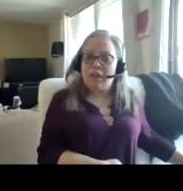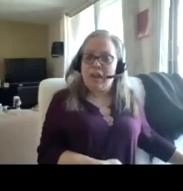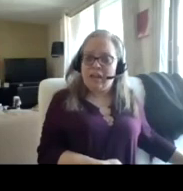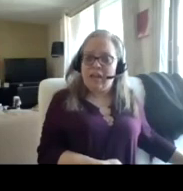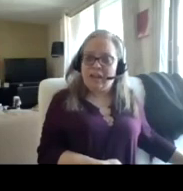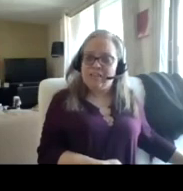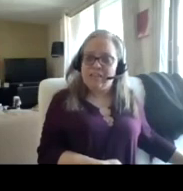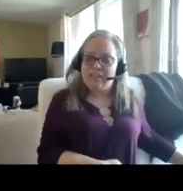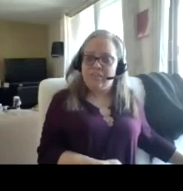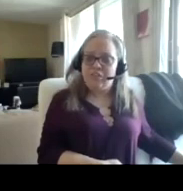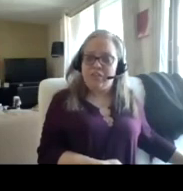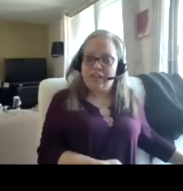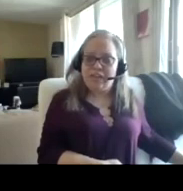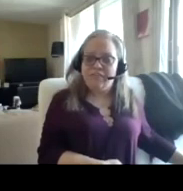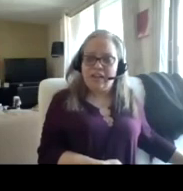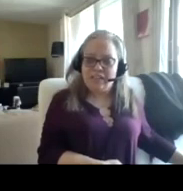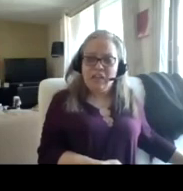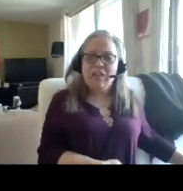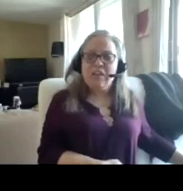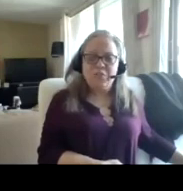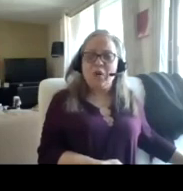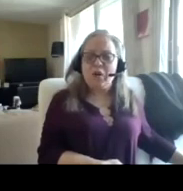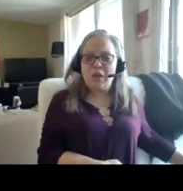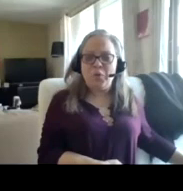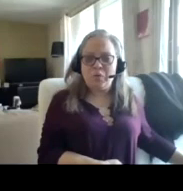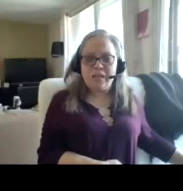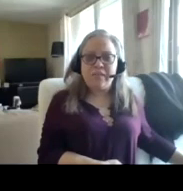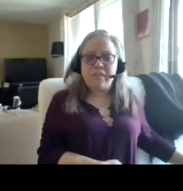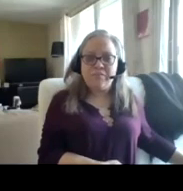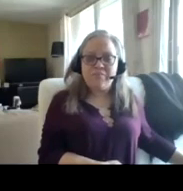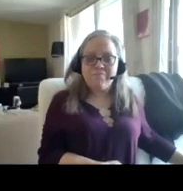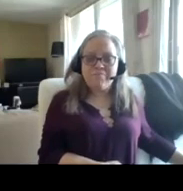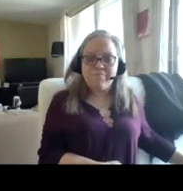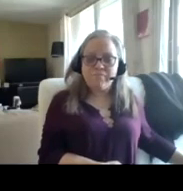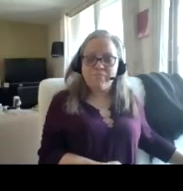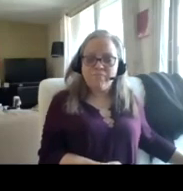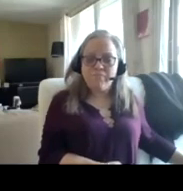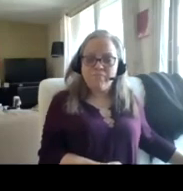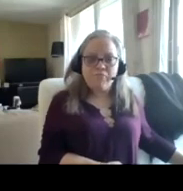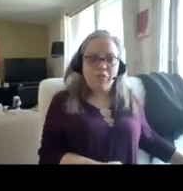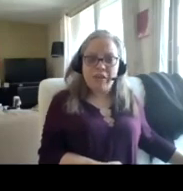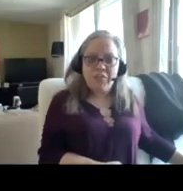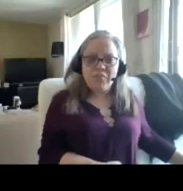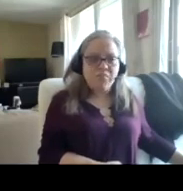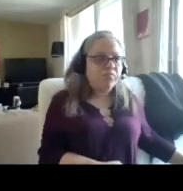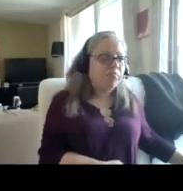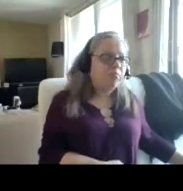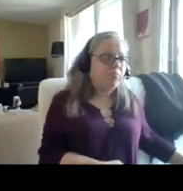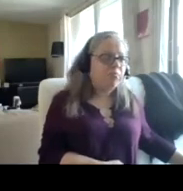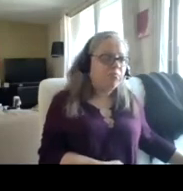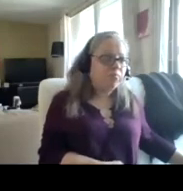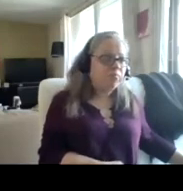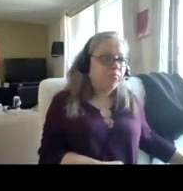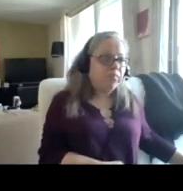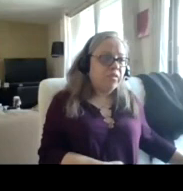to show that I consent as an individual to getting the vaccine is part of that process. Okay.